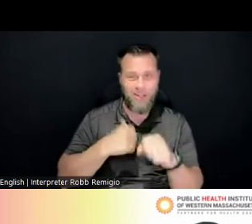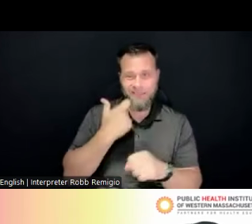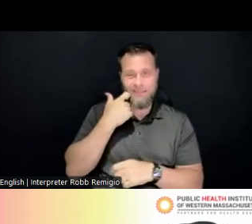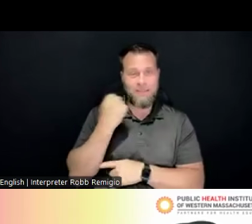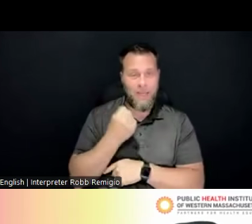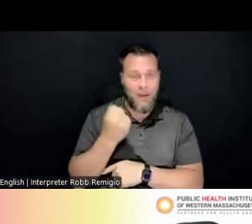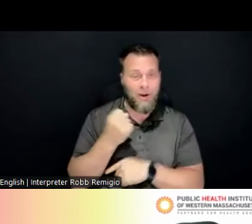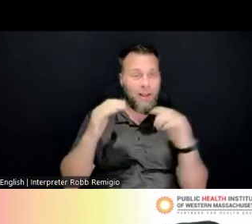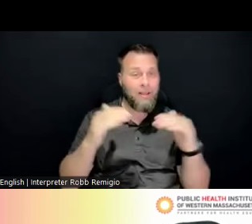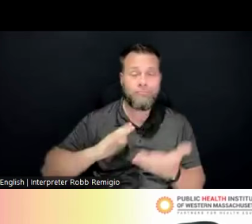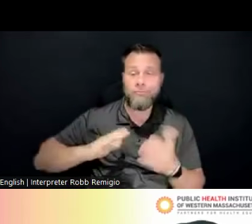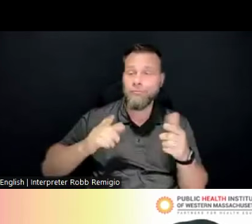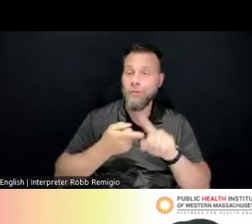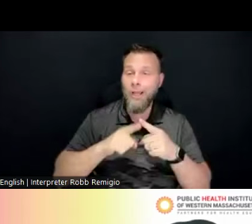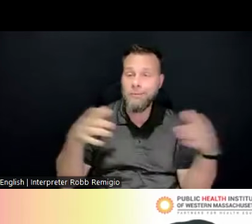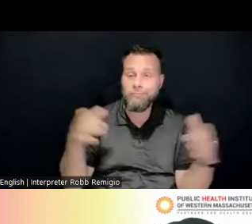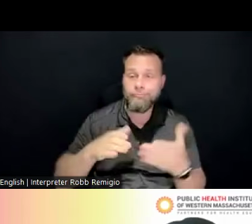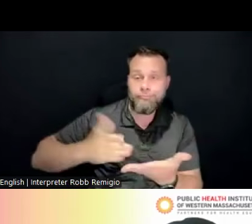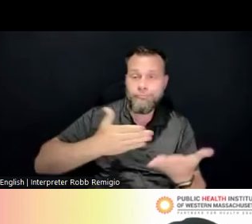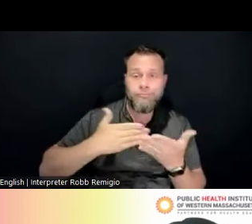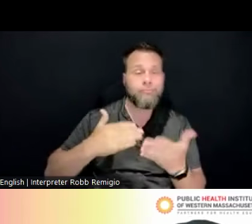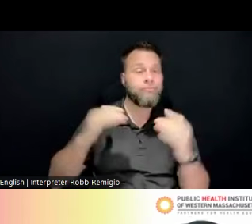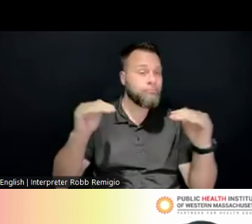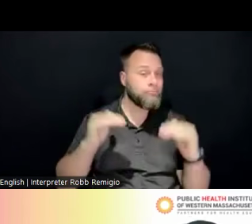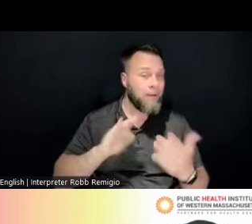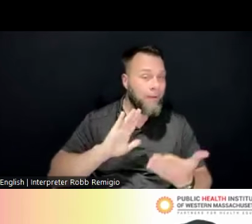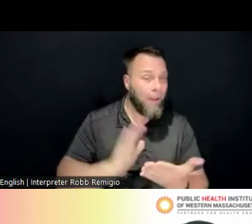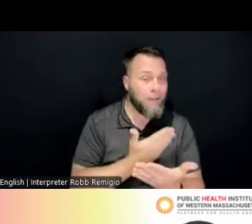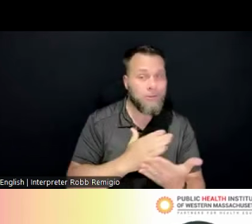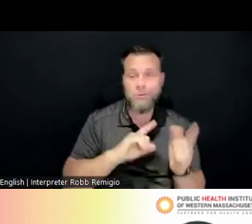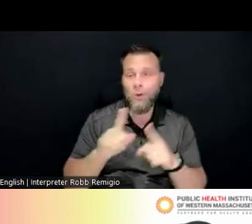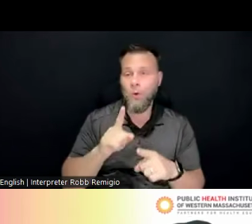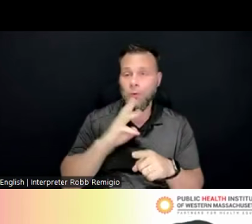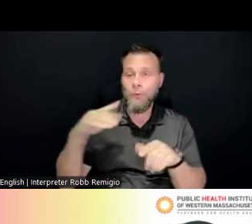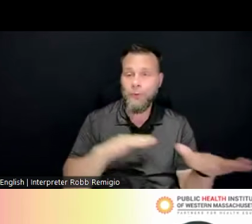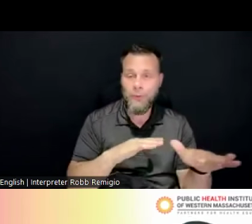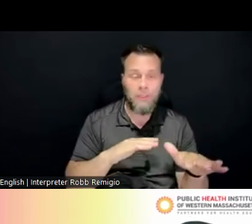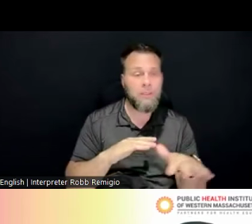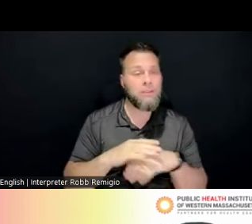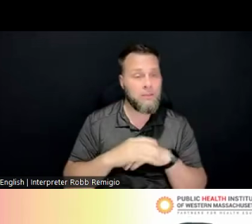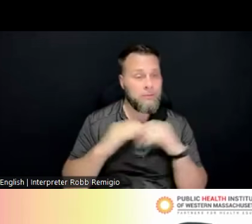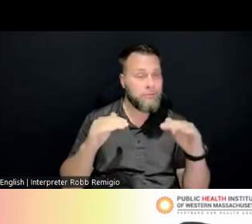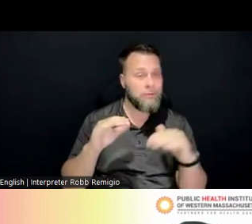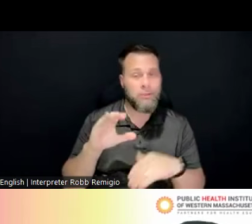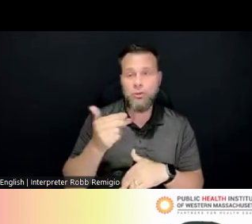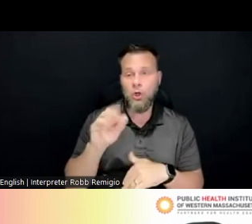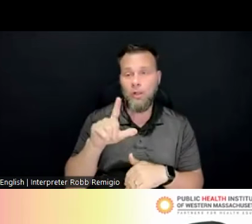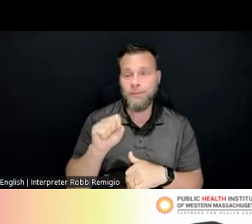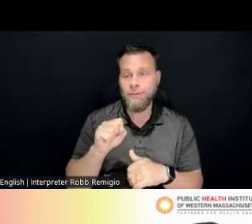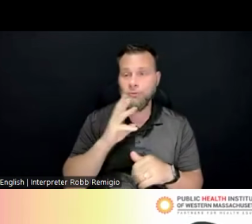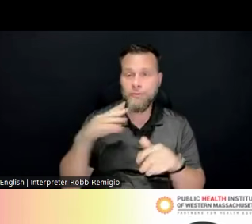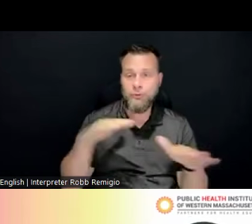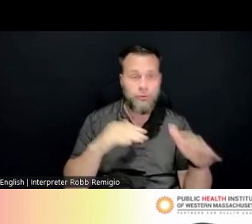friends, free landmark orchestra concerts on the Charles River, farmers markets, Amherst Farmers Market, walking